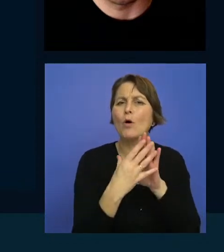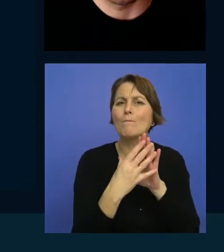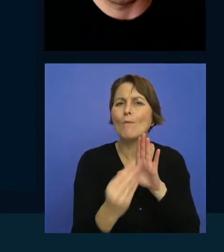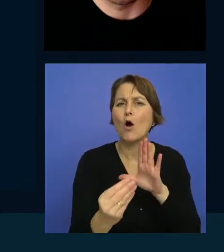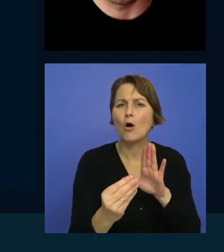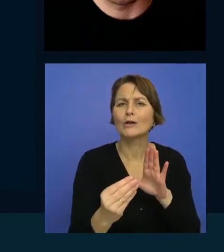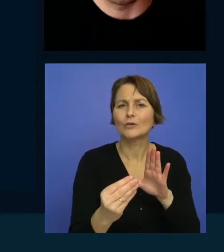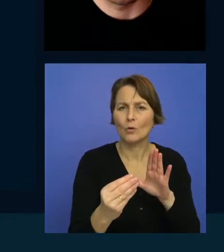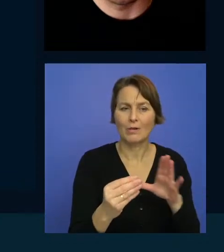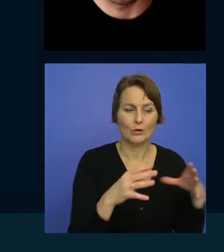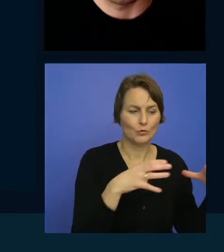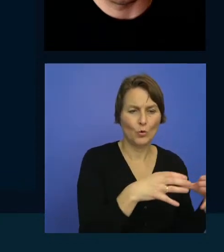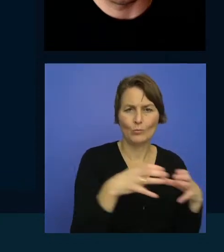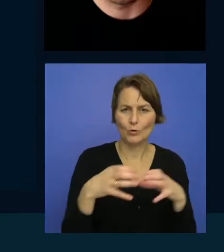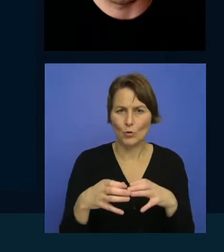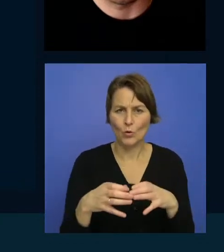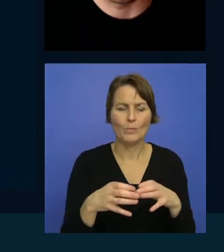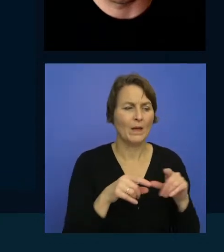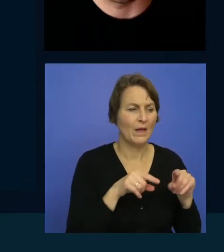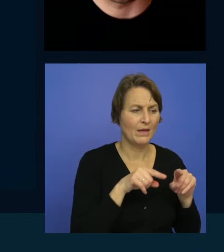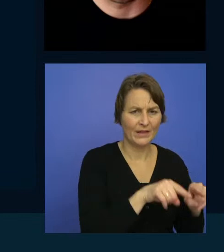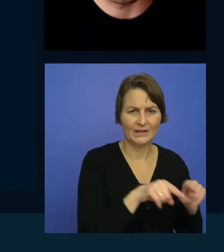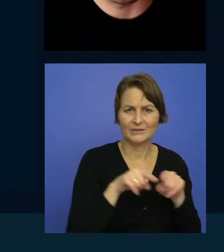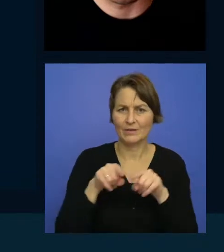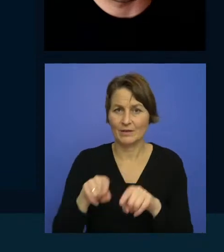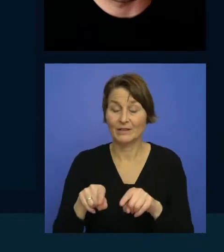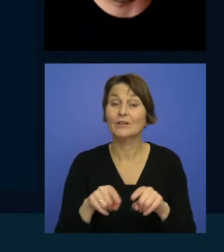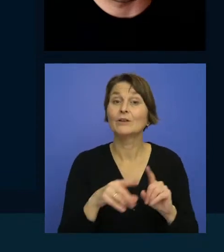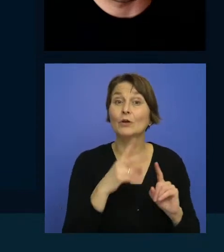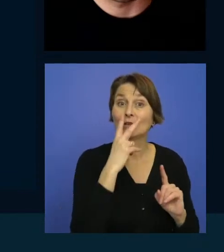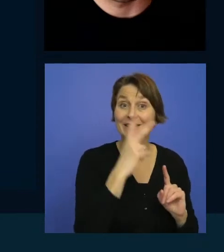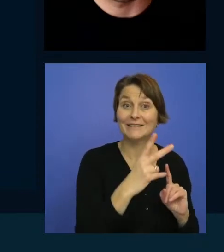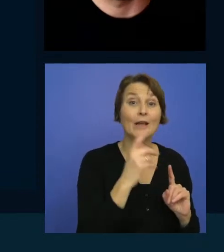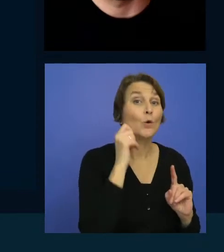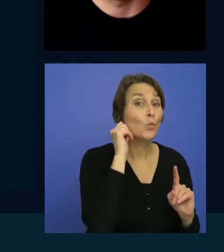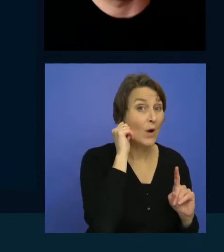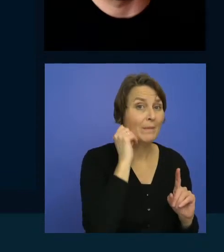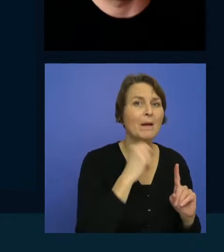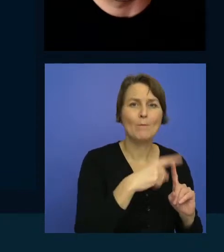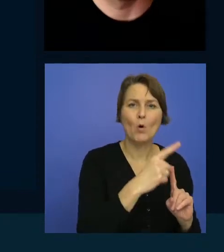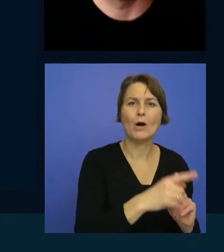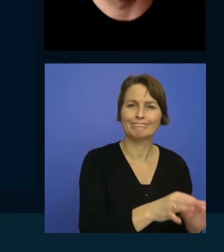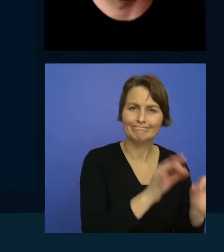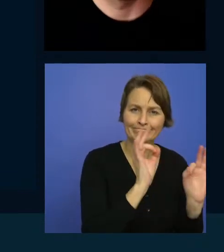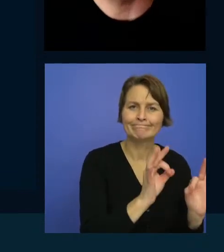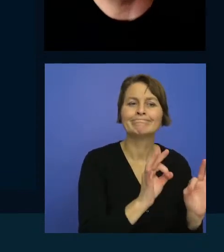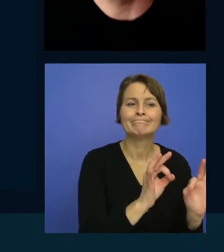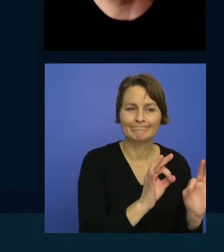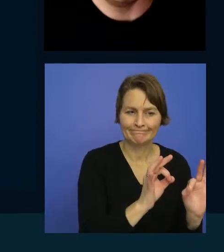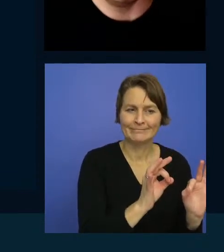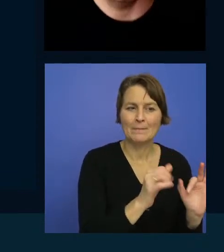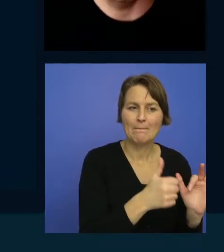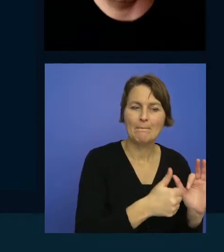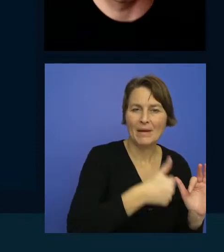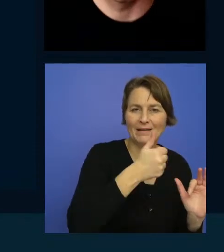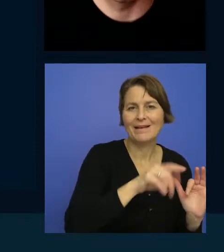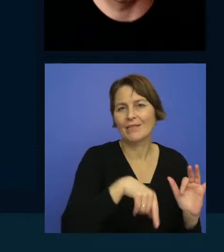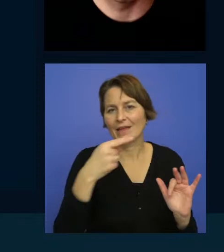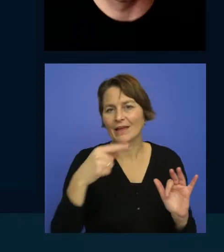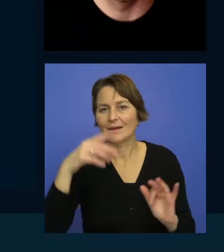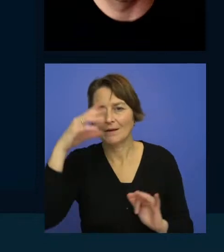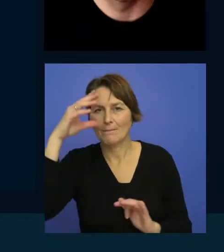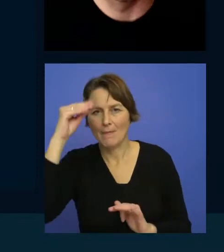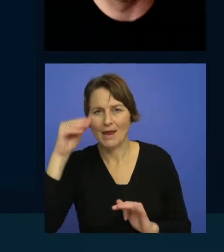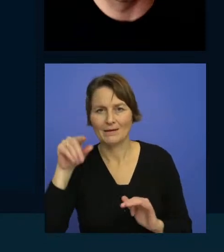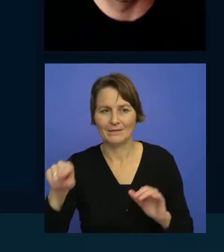So I can see that my model's more accurate for women than men, and it's about 85% accurate overall. However,